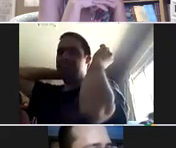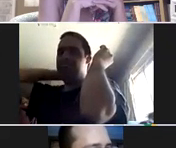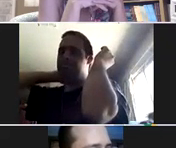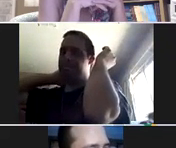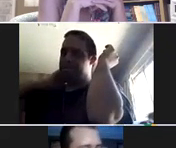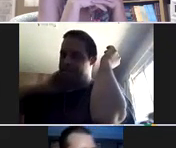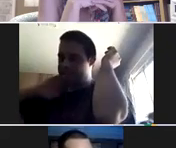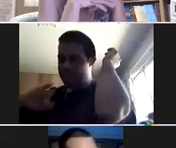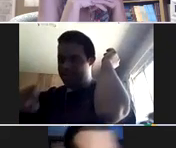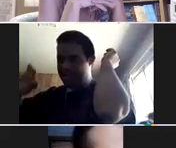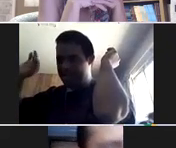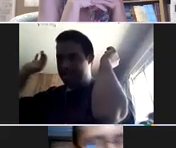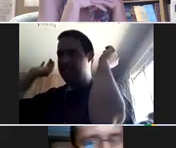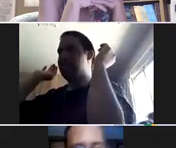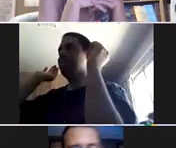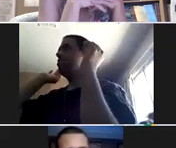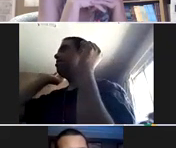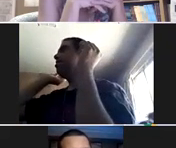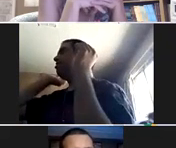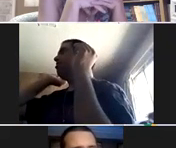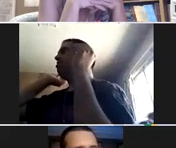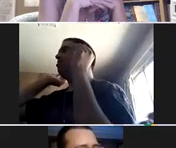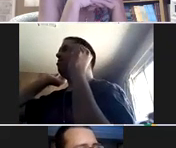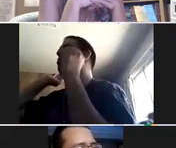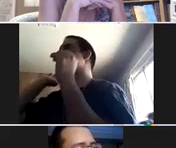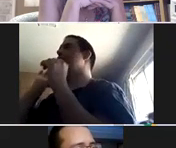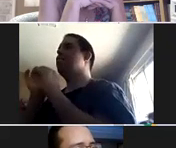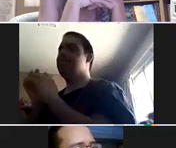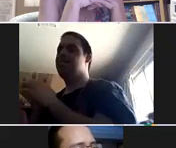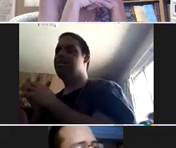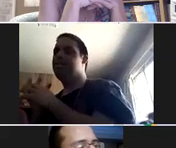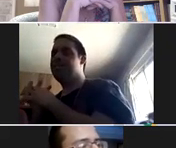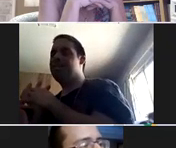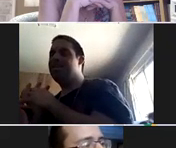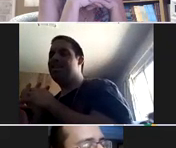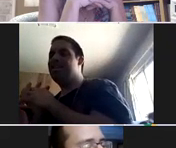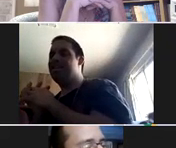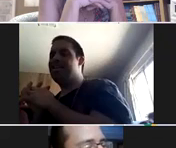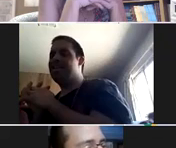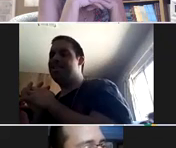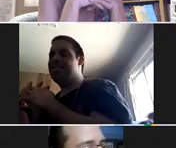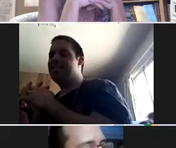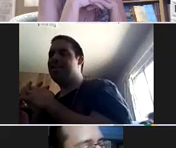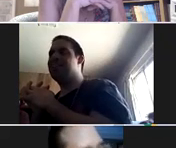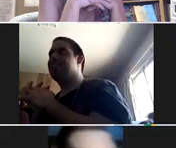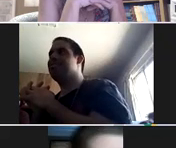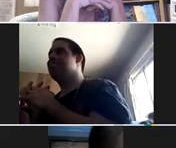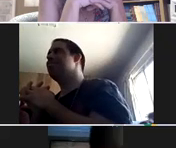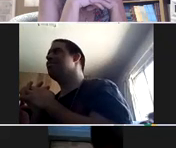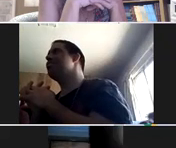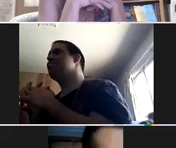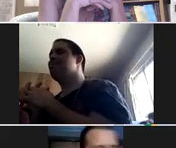Yeah, the movie. What movie? But that's the same thing on the movie when Toto movie does that. Oh, okay. Yeah.